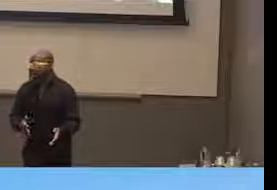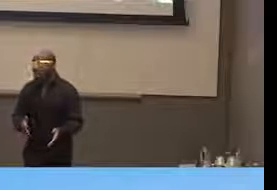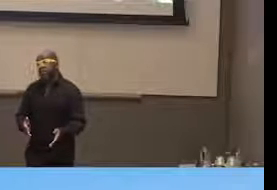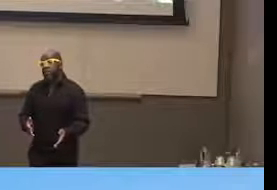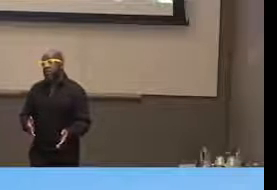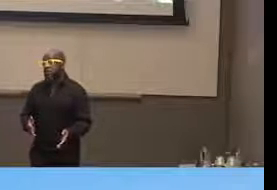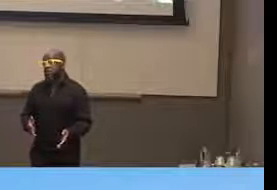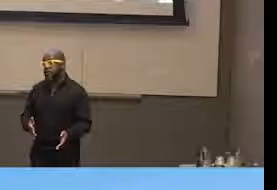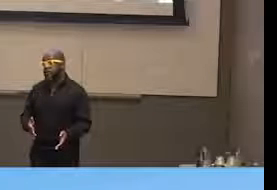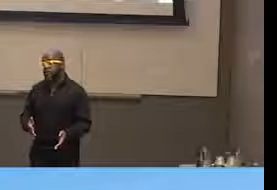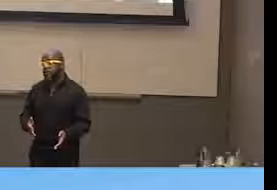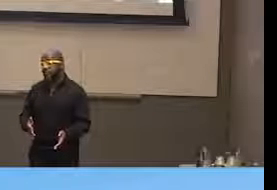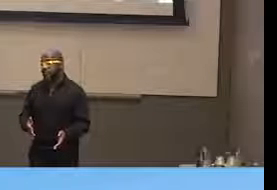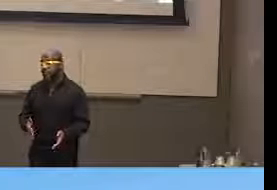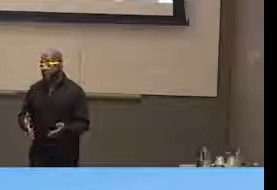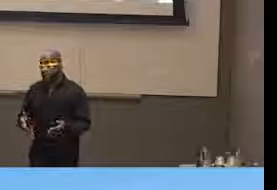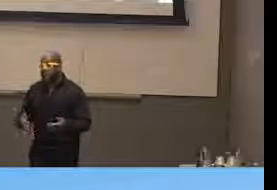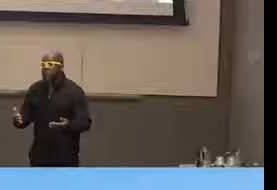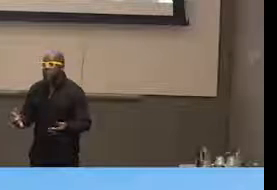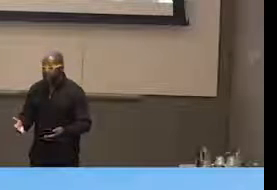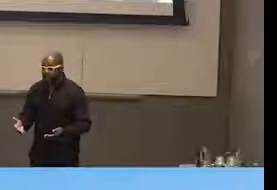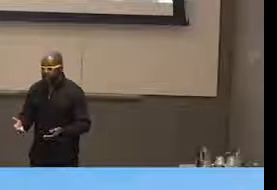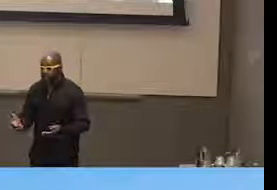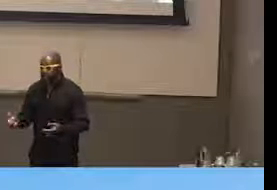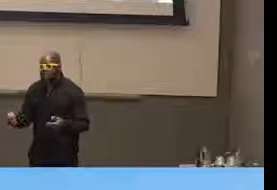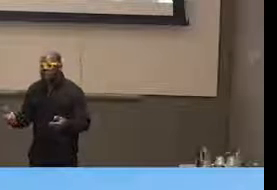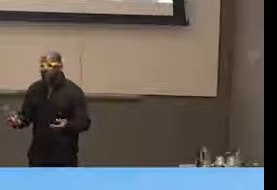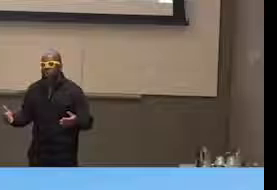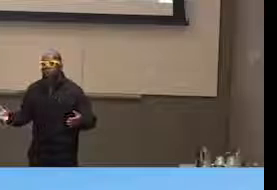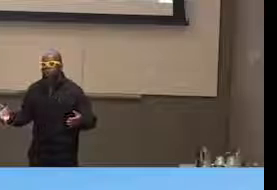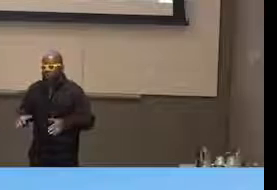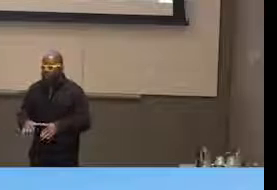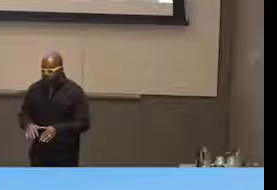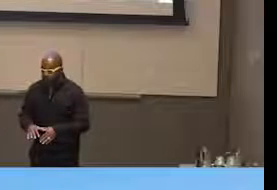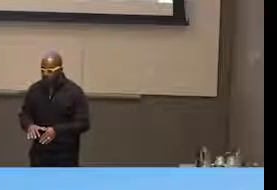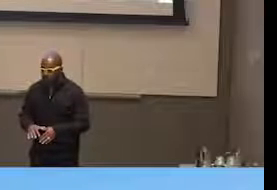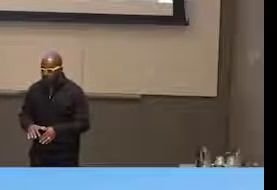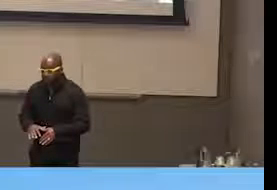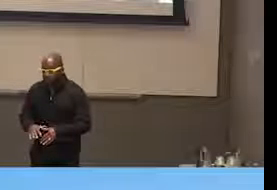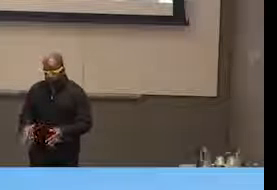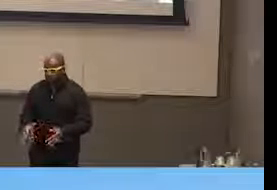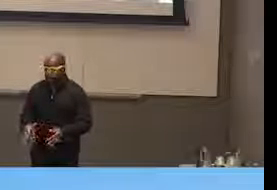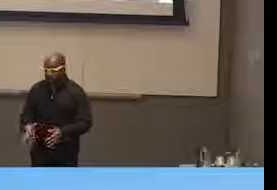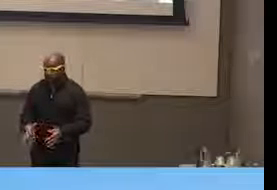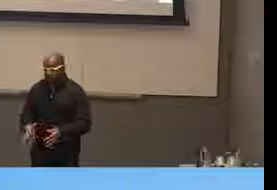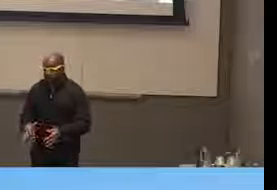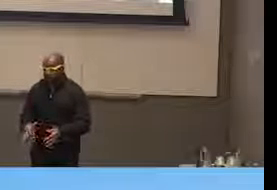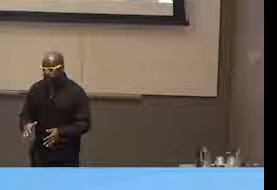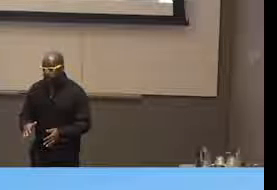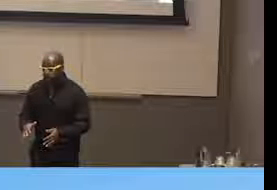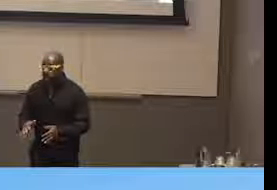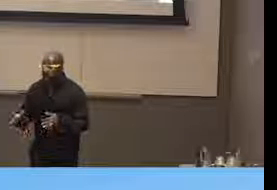which is exactly what the otters wanted, right? So rebuilding the city, like thinking about, well, what did the area look like before the city was